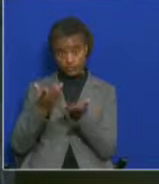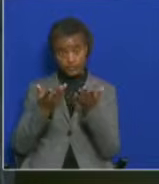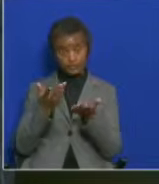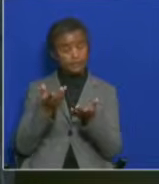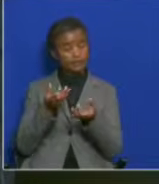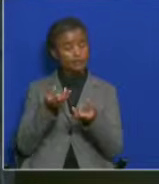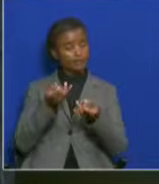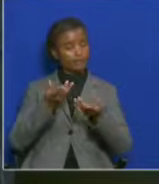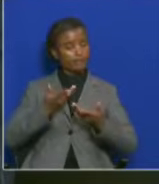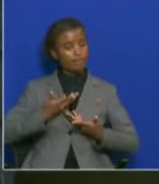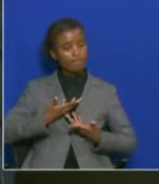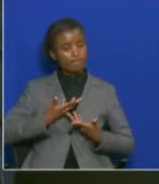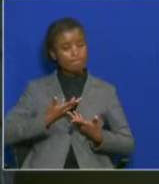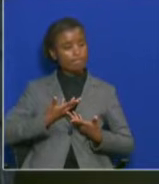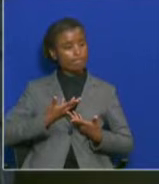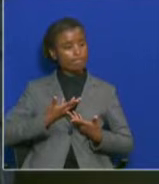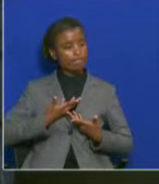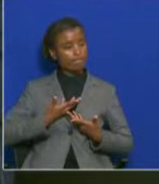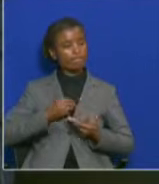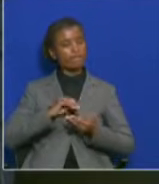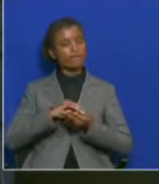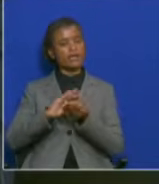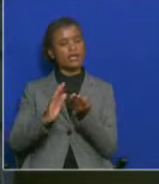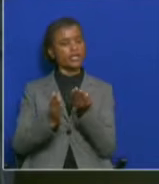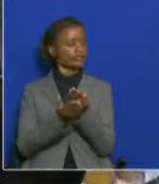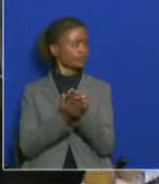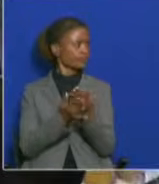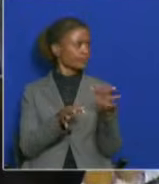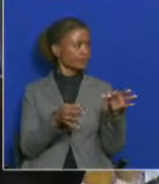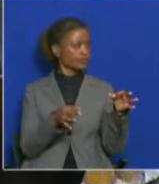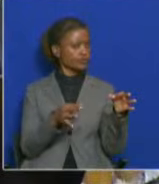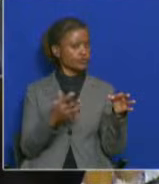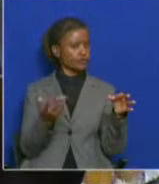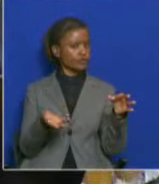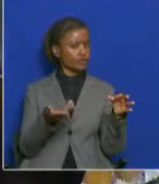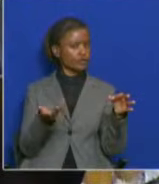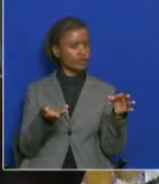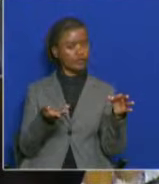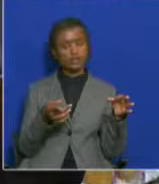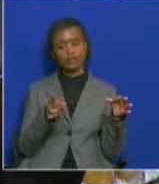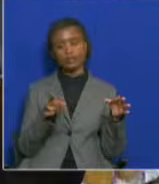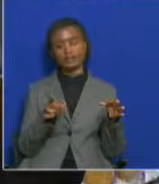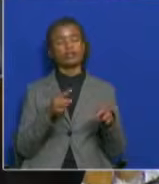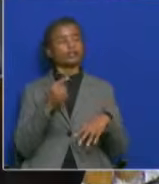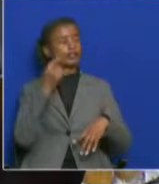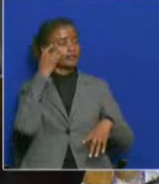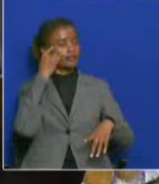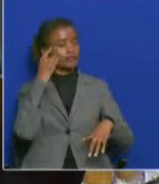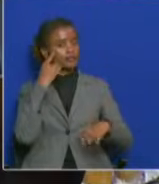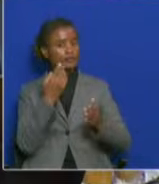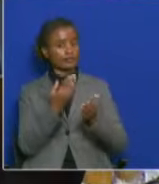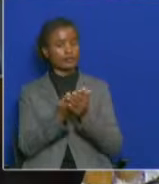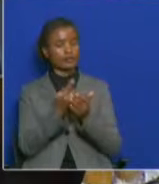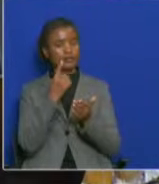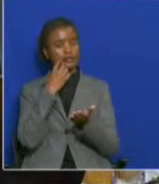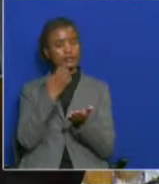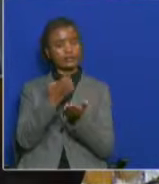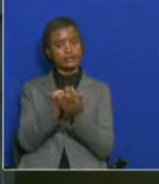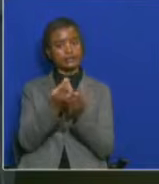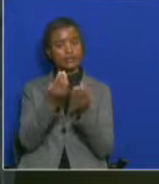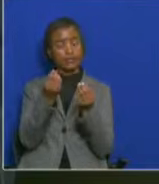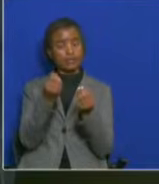the annexures? I think it needs to be given an exhibit number. Yeah. What number are we